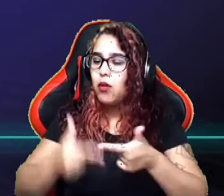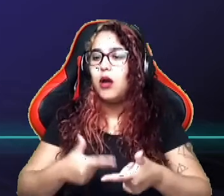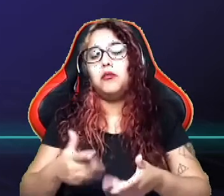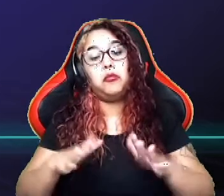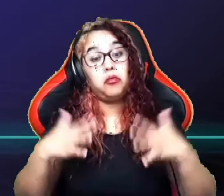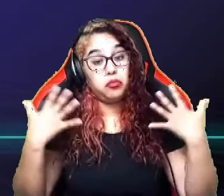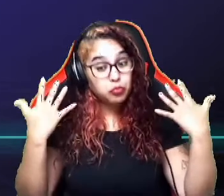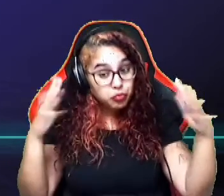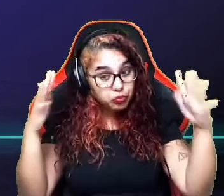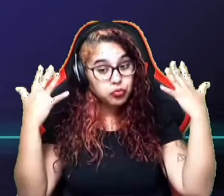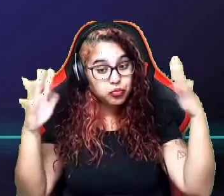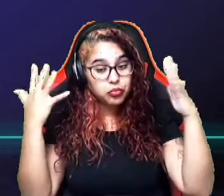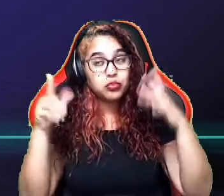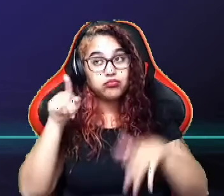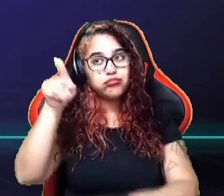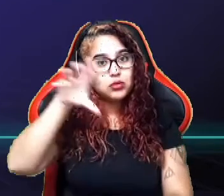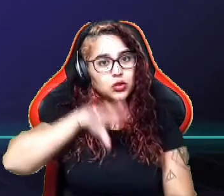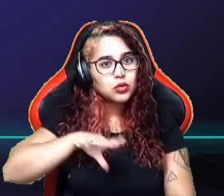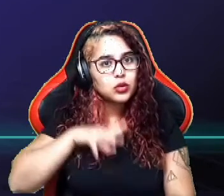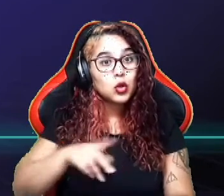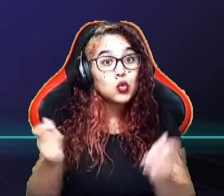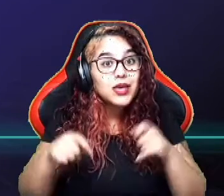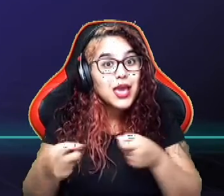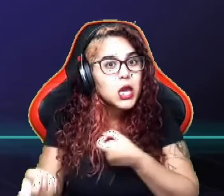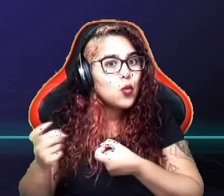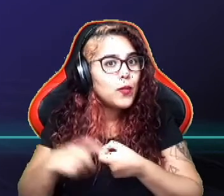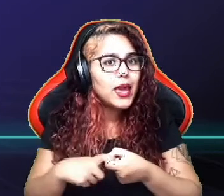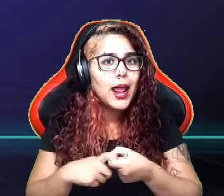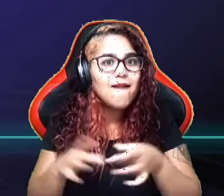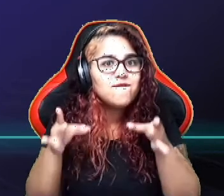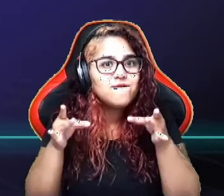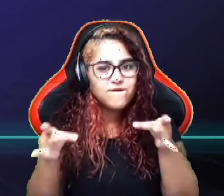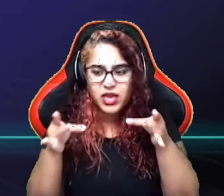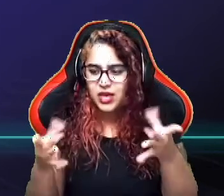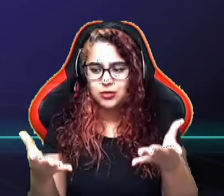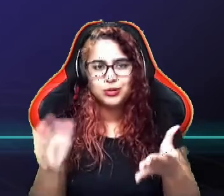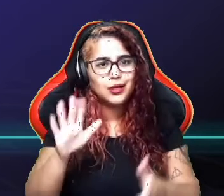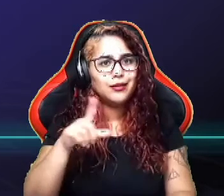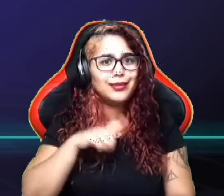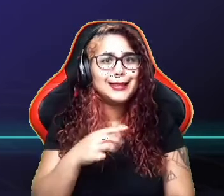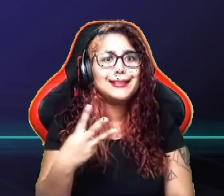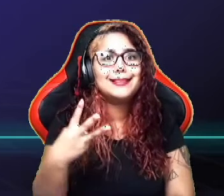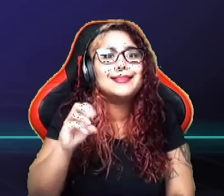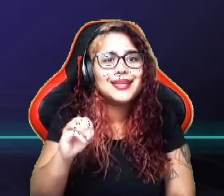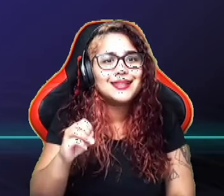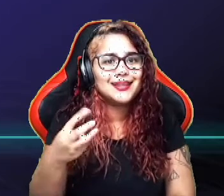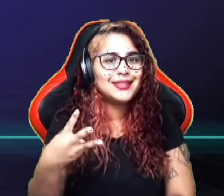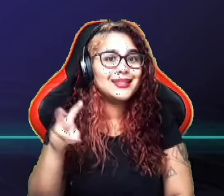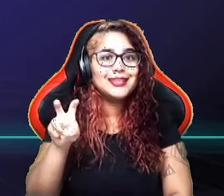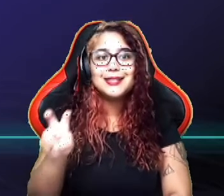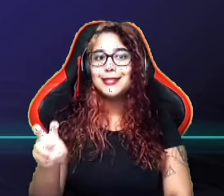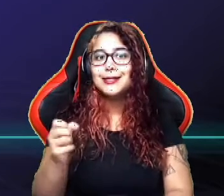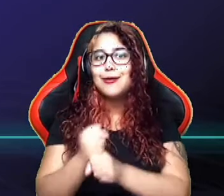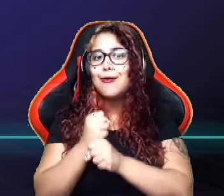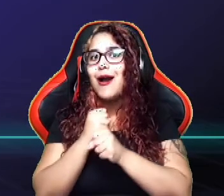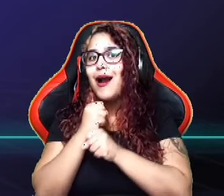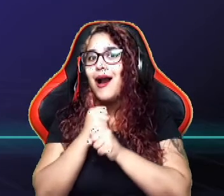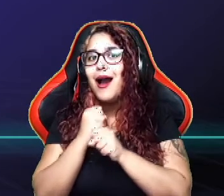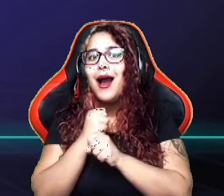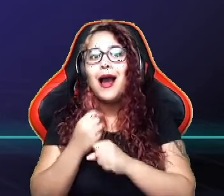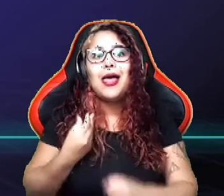wonderful work that the folks from Portugal are doing of recovering the physical media, 30, 35 years